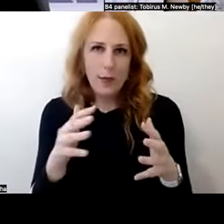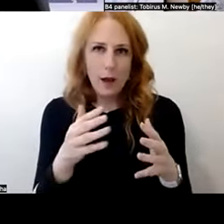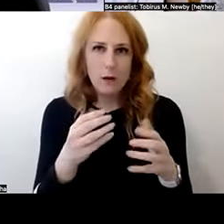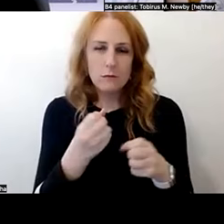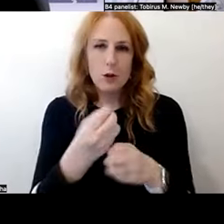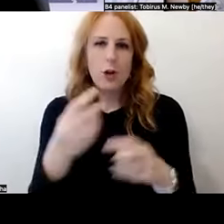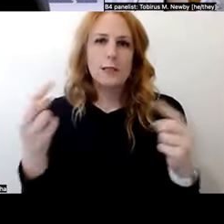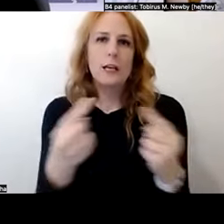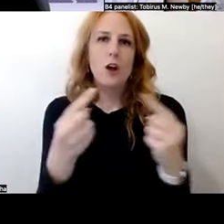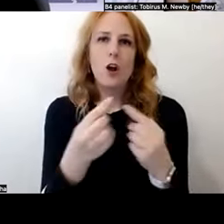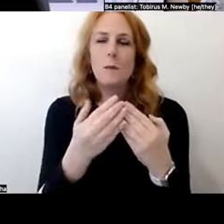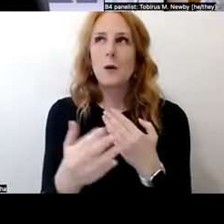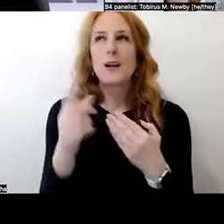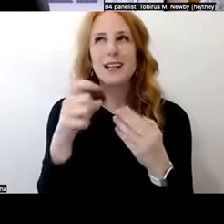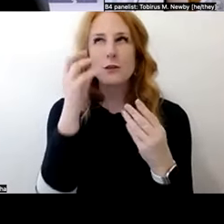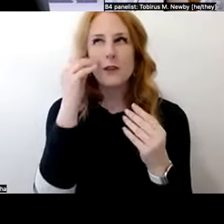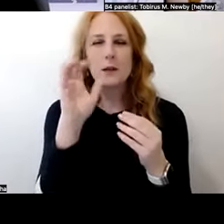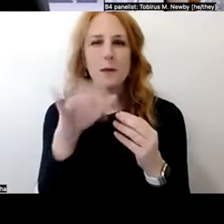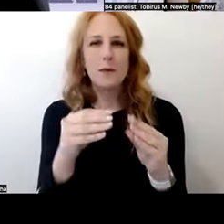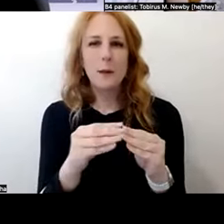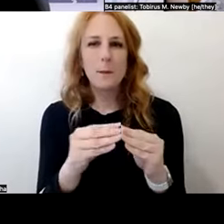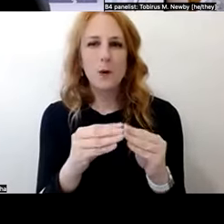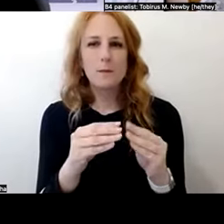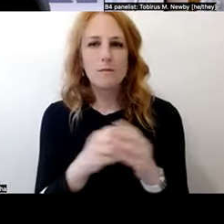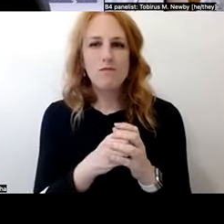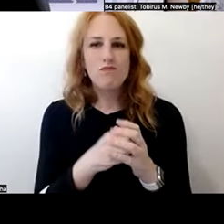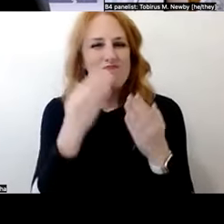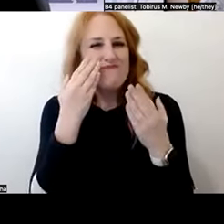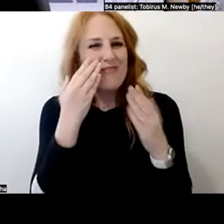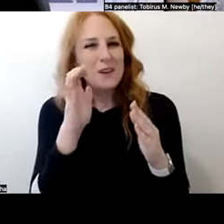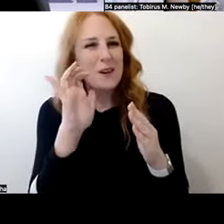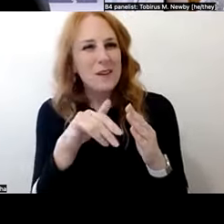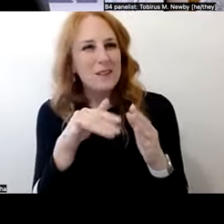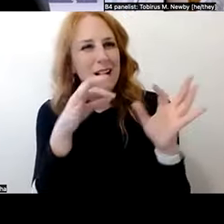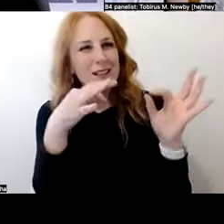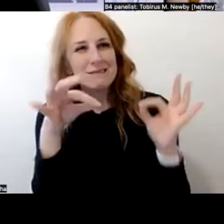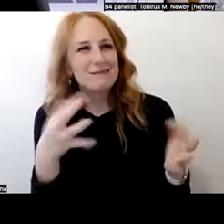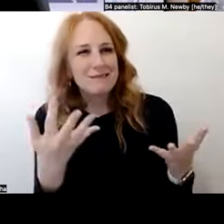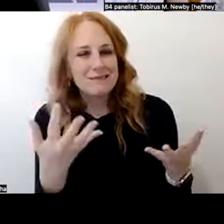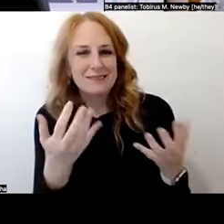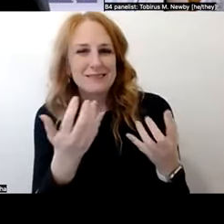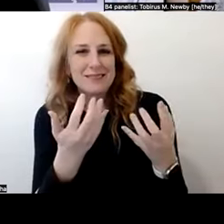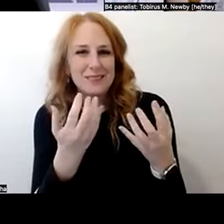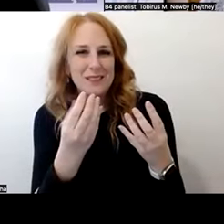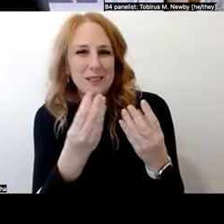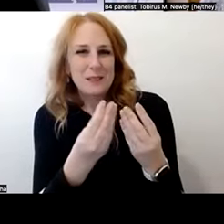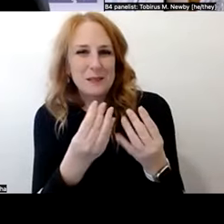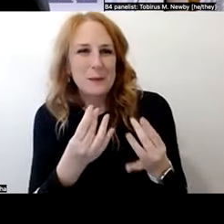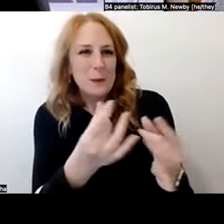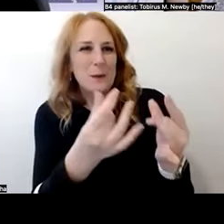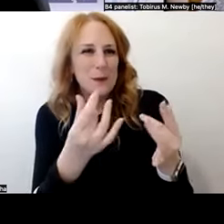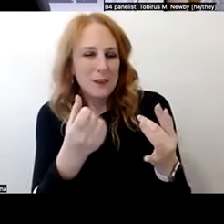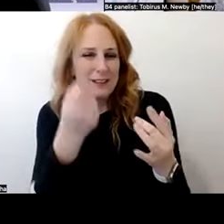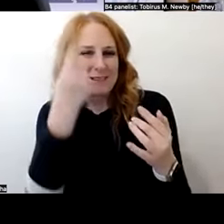And I've got plenty more thinking to do there as well. So I don't know that any of that was coherent, but I hope that something I said makes sense as